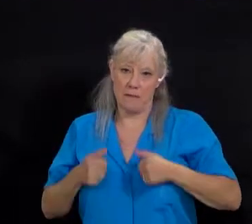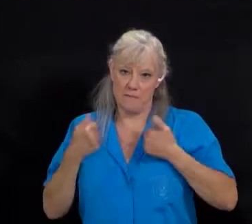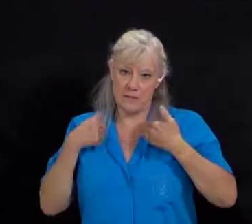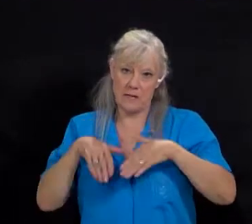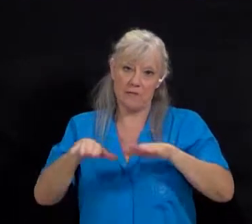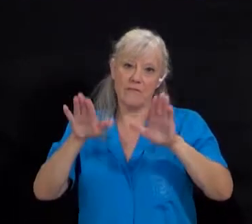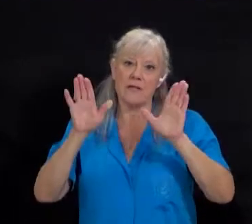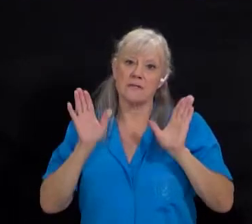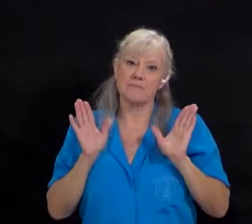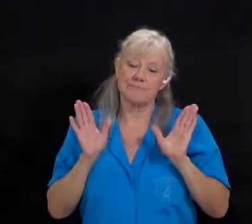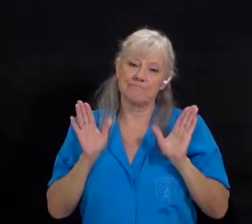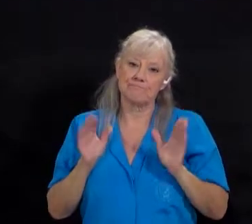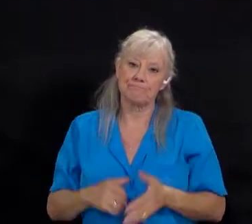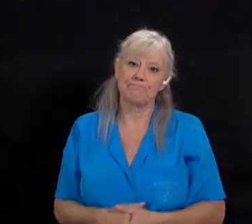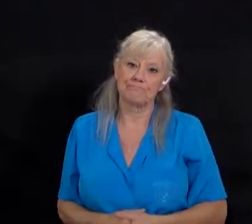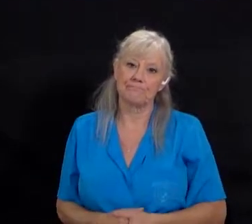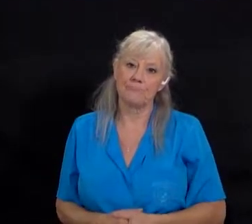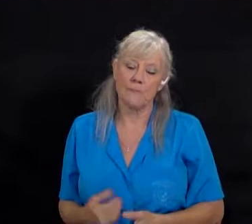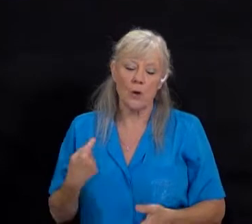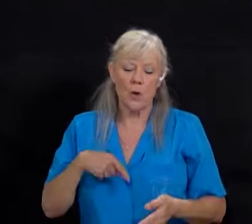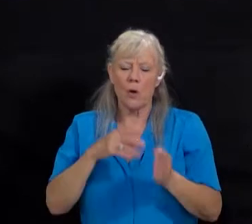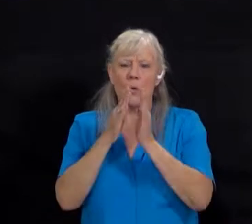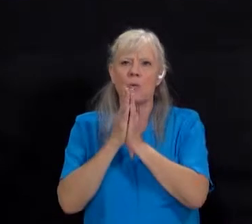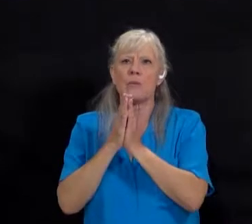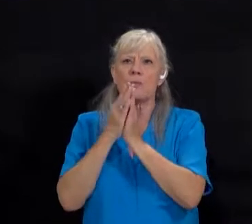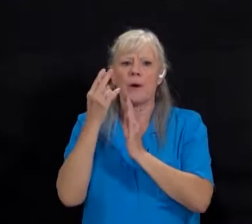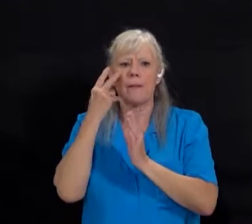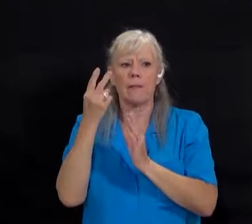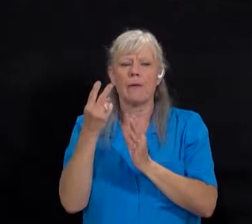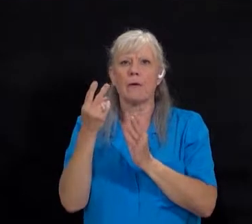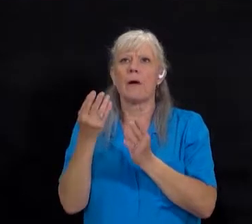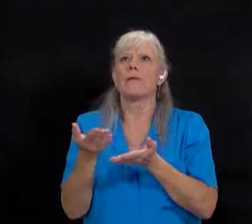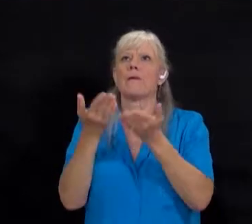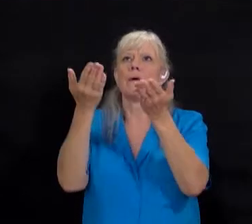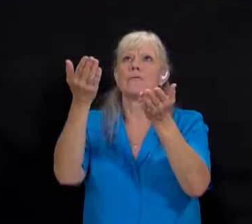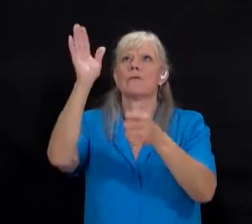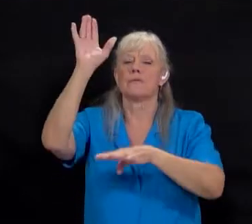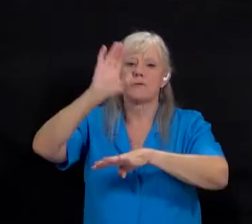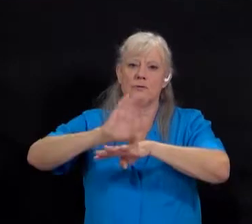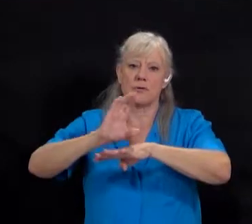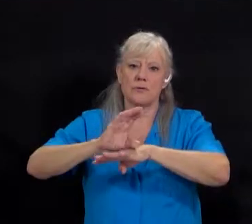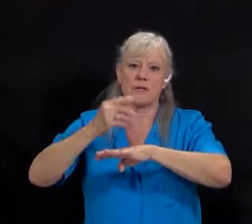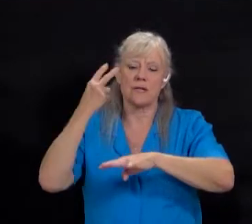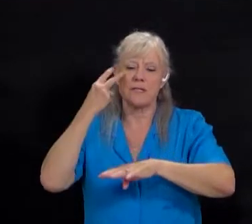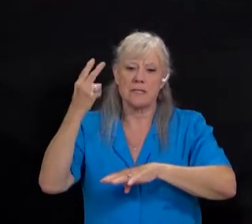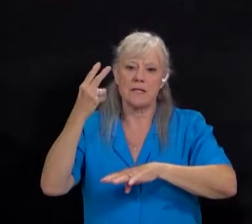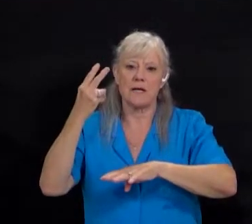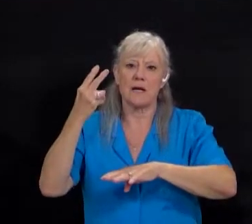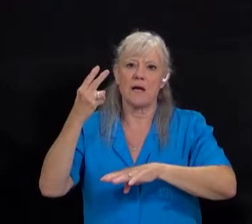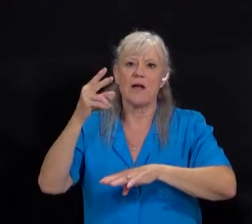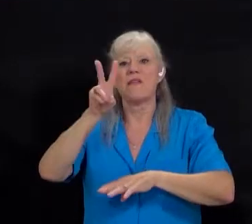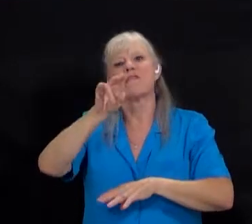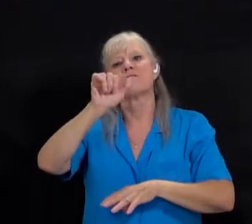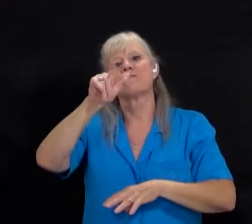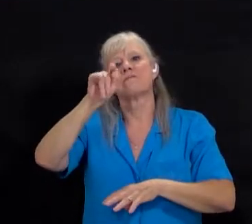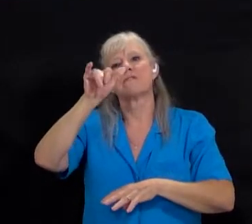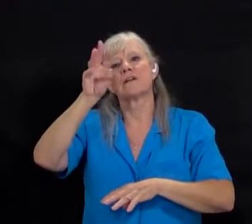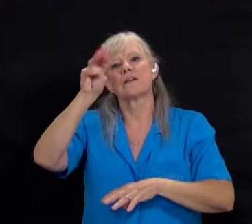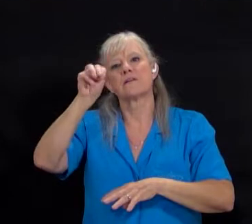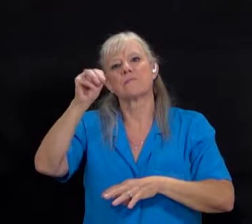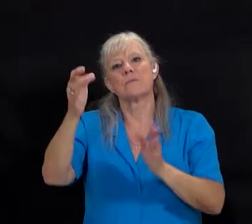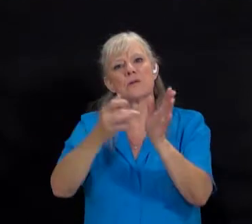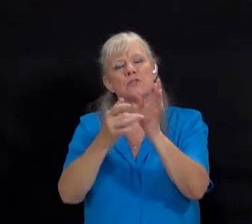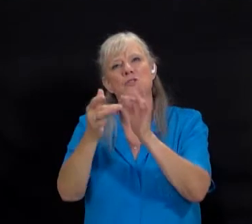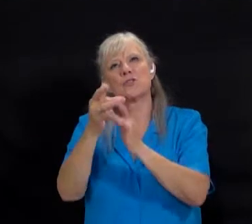sacrifice. Look, we pray, upon the oblation of your church and recognizing the sacrificial victim by whose death you will